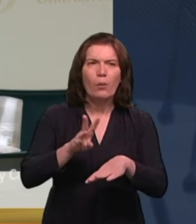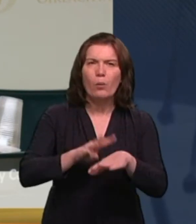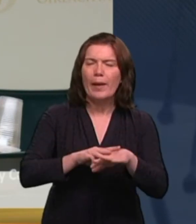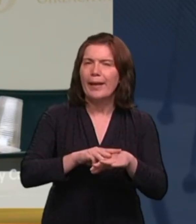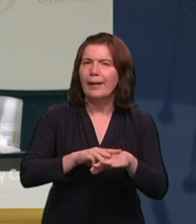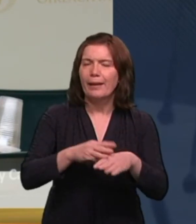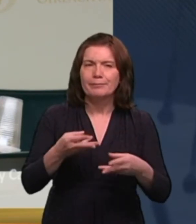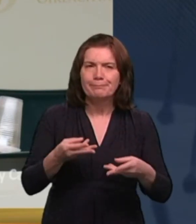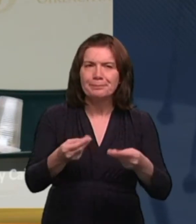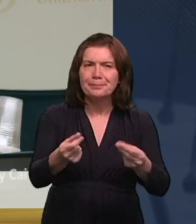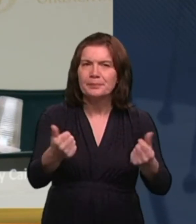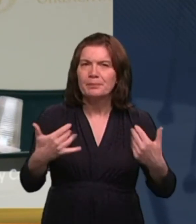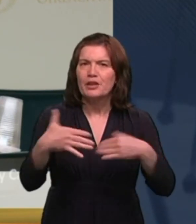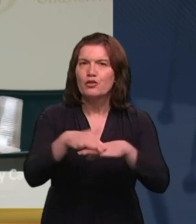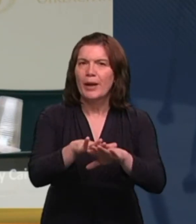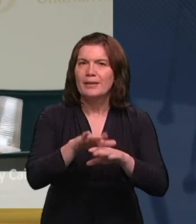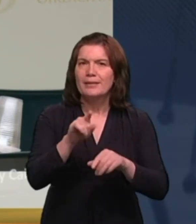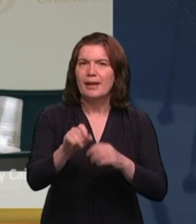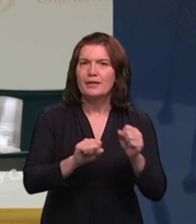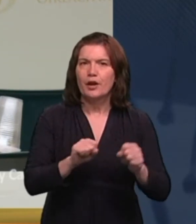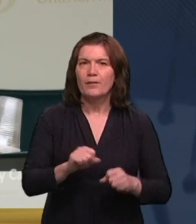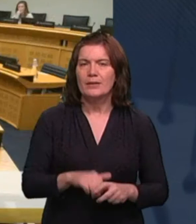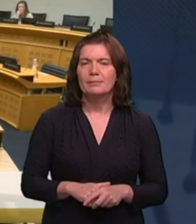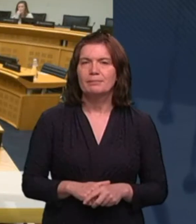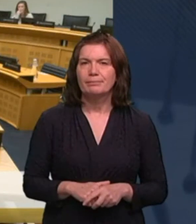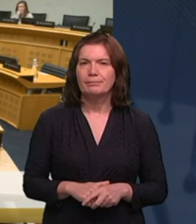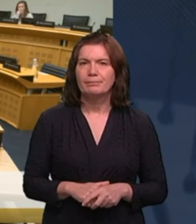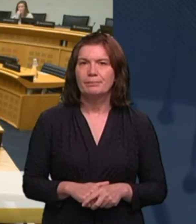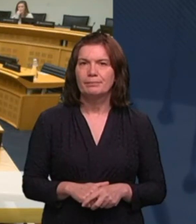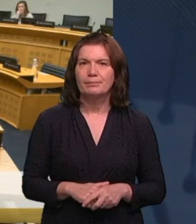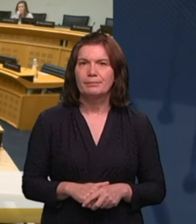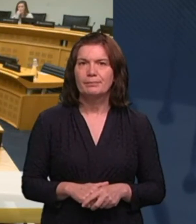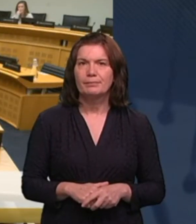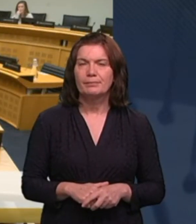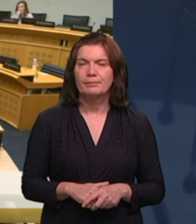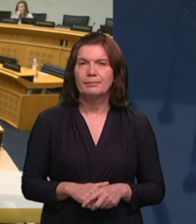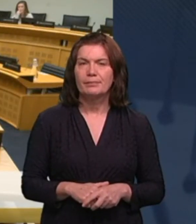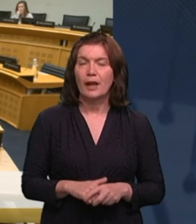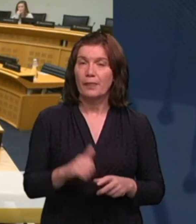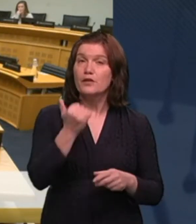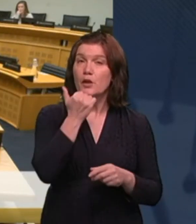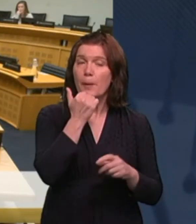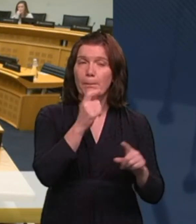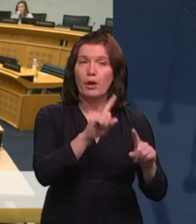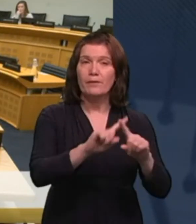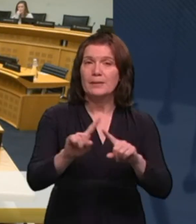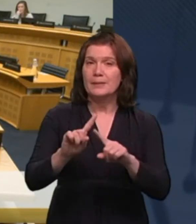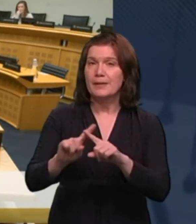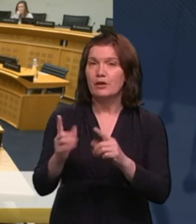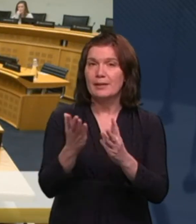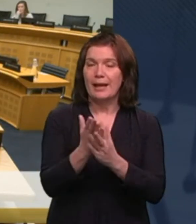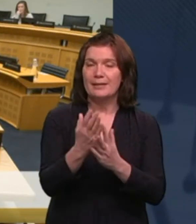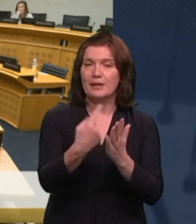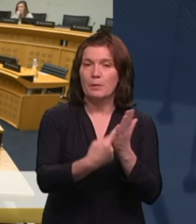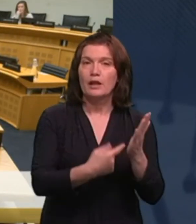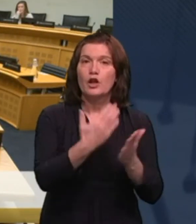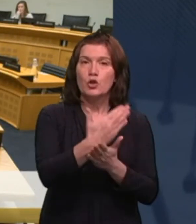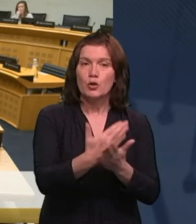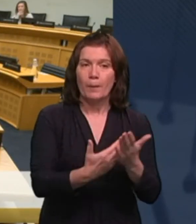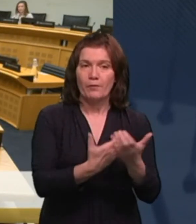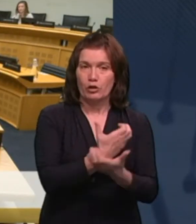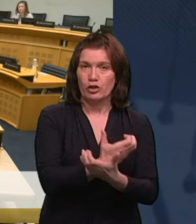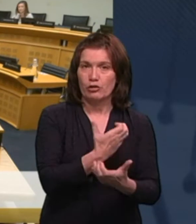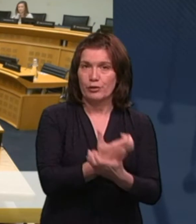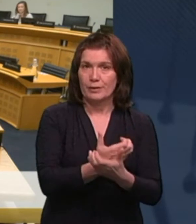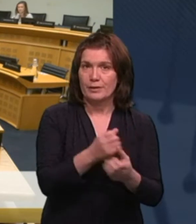has been. Siobhan, can you do that? Yeah, I might speak to that. So there are a number of access policy issues. There's some for children's services. So I